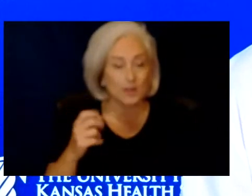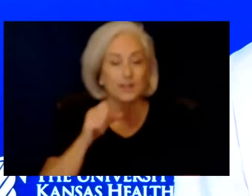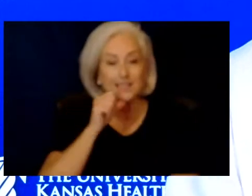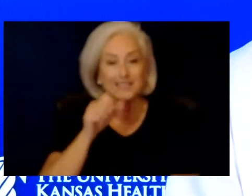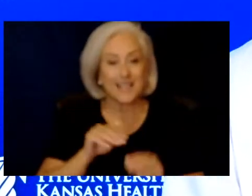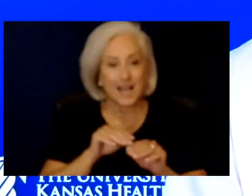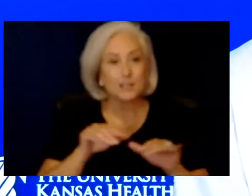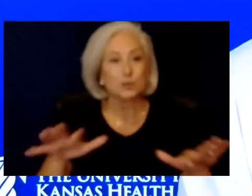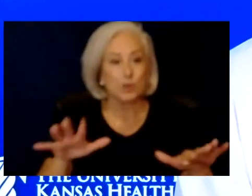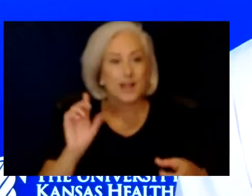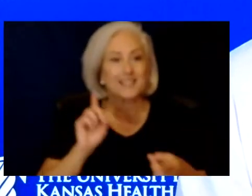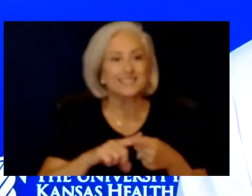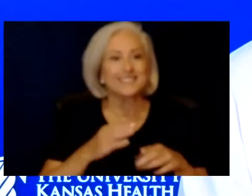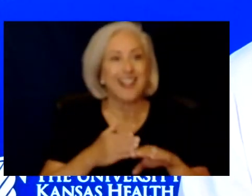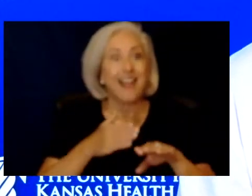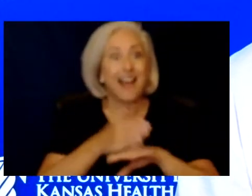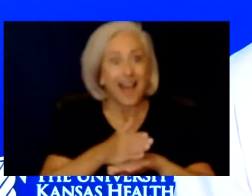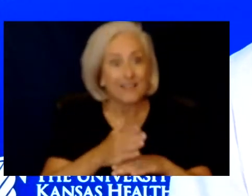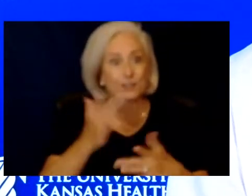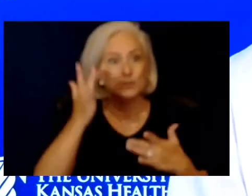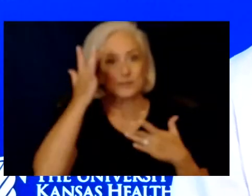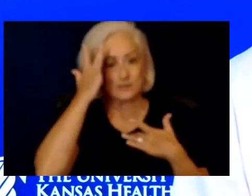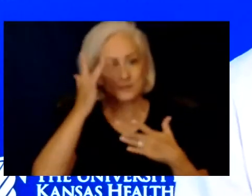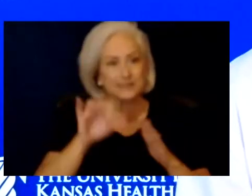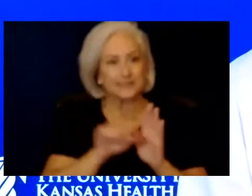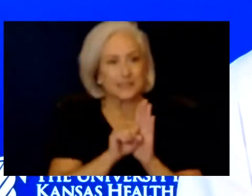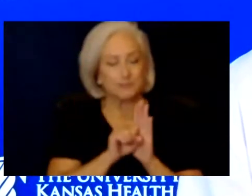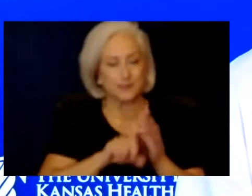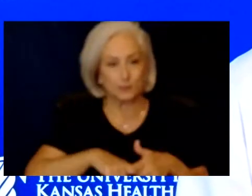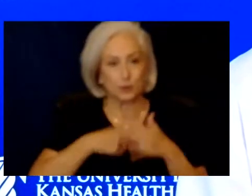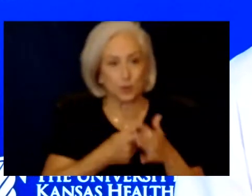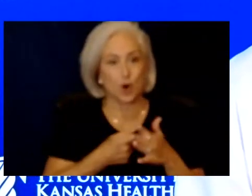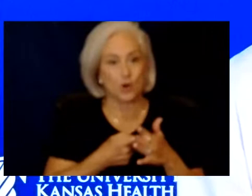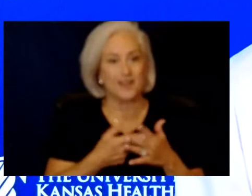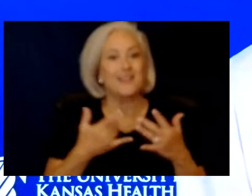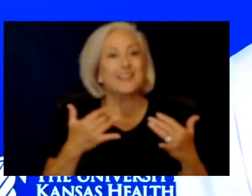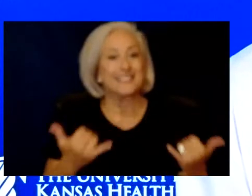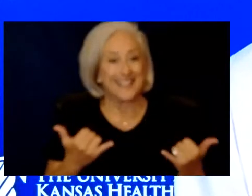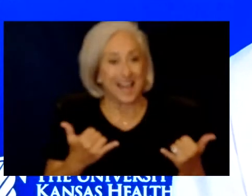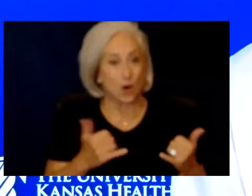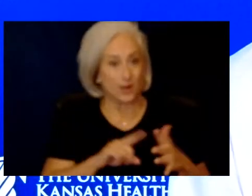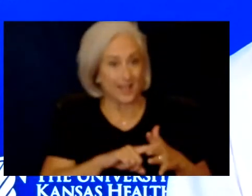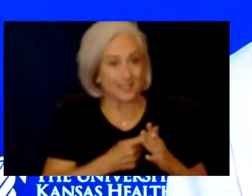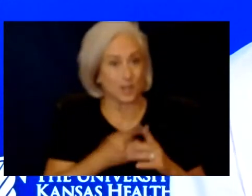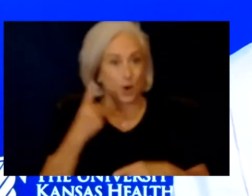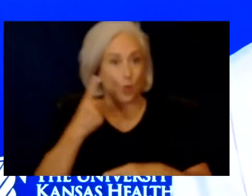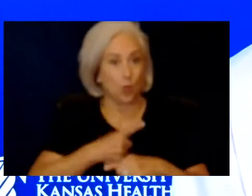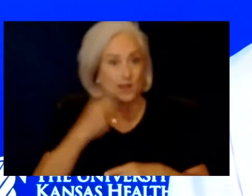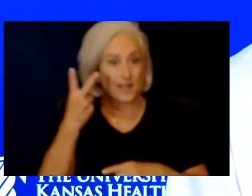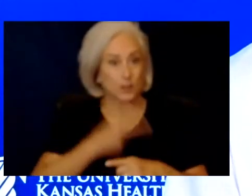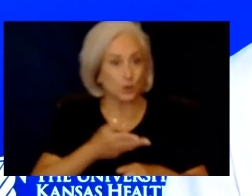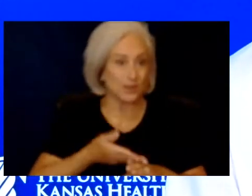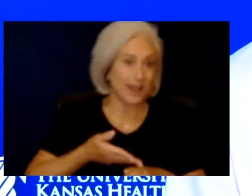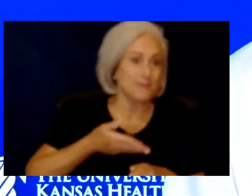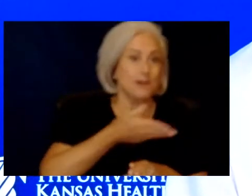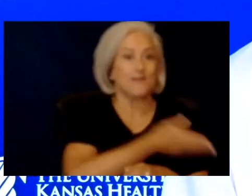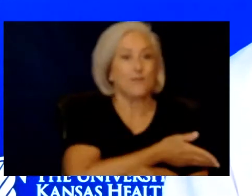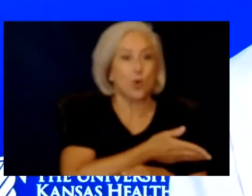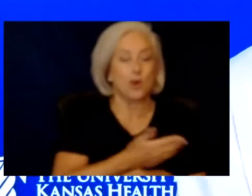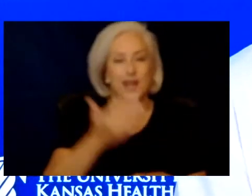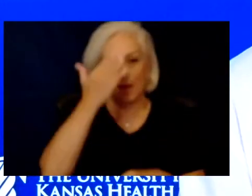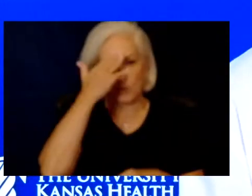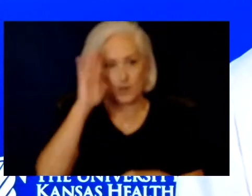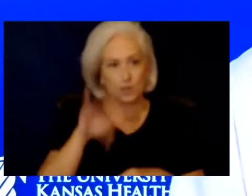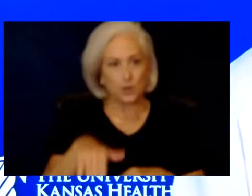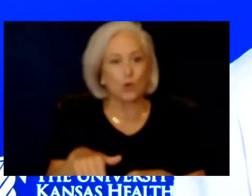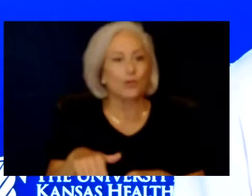started. Now you can spread the disease early on. 1 to 2 to 3 days before, and we know that 30 to 40% of people, especially early on, didn't